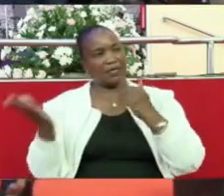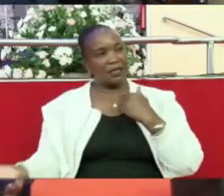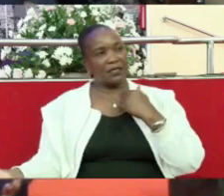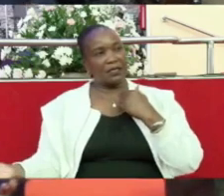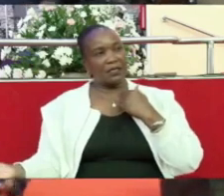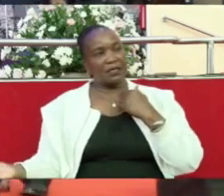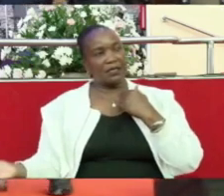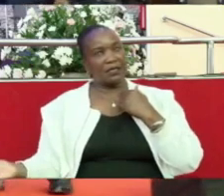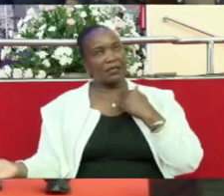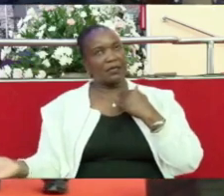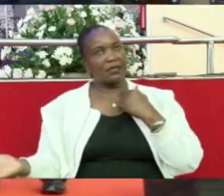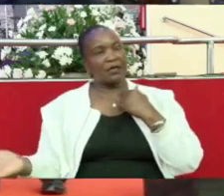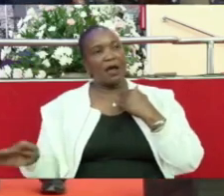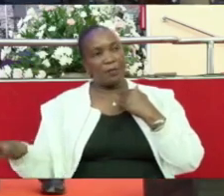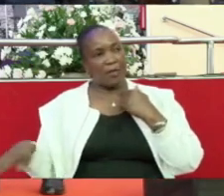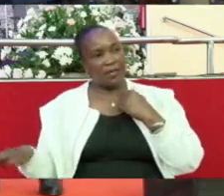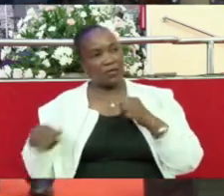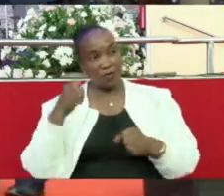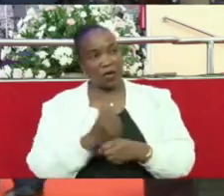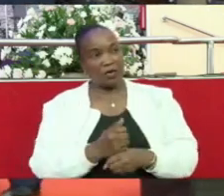my boss's email